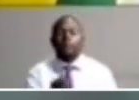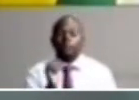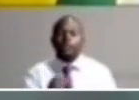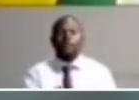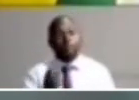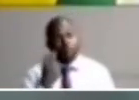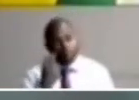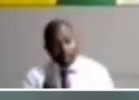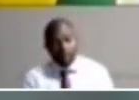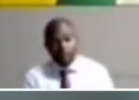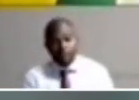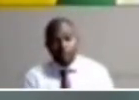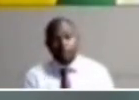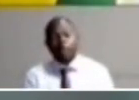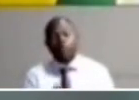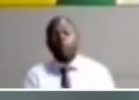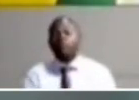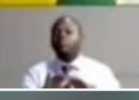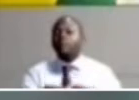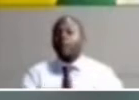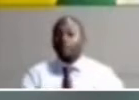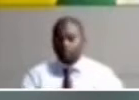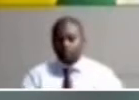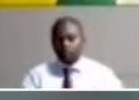must be observed in all the markets.